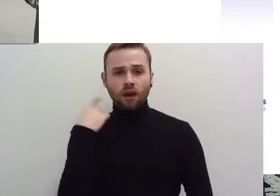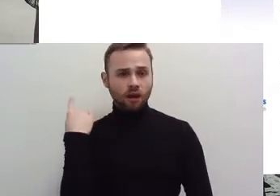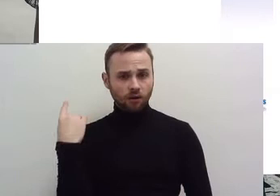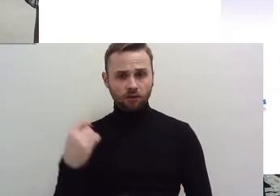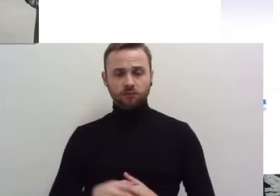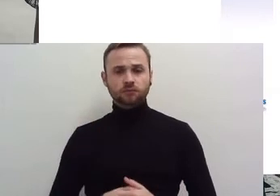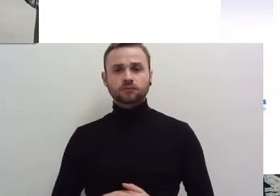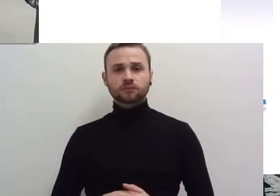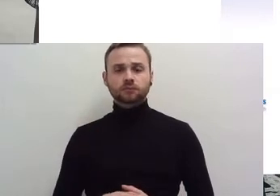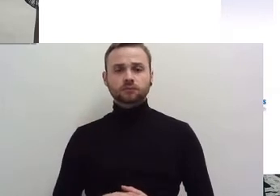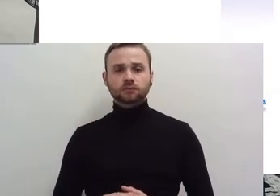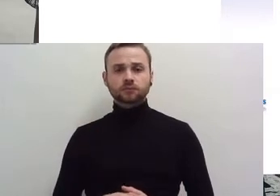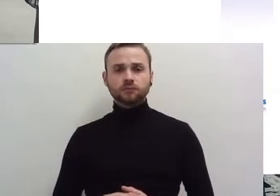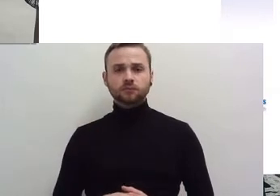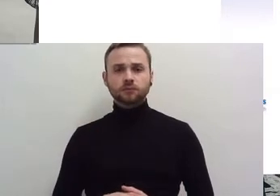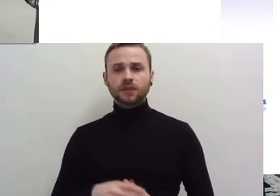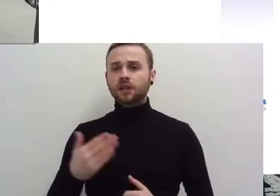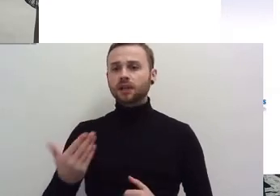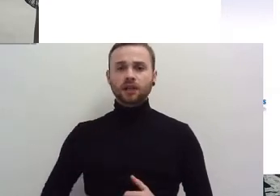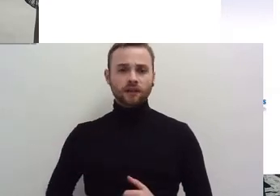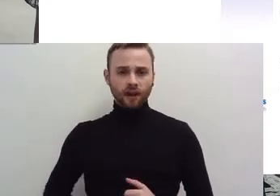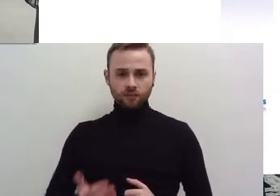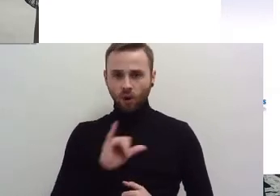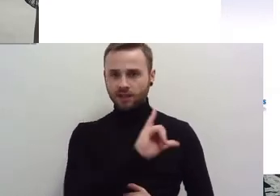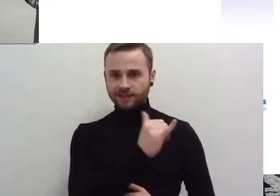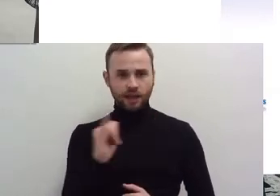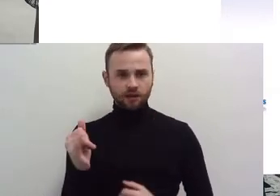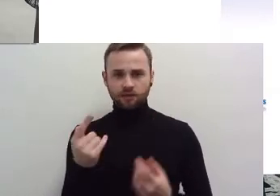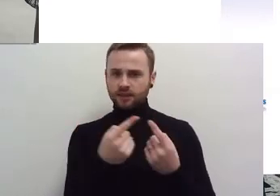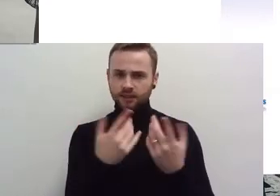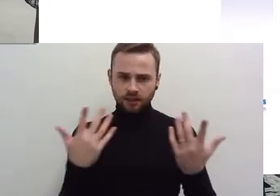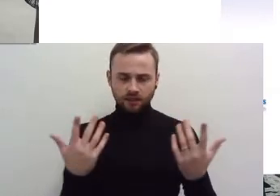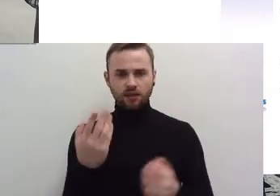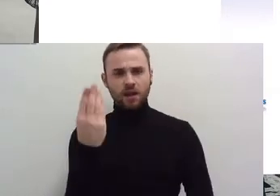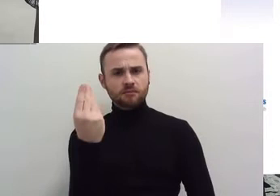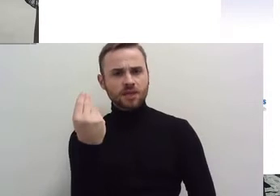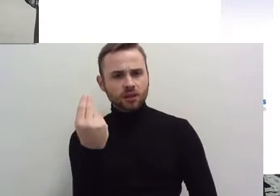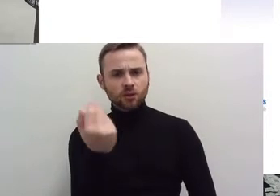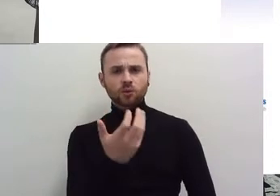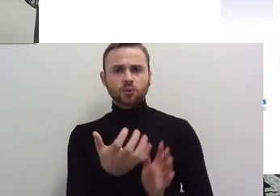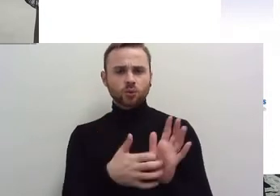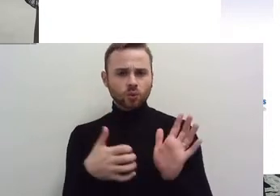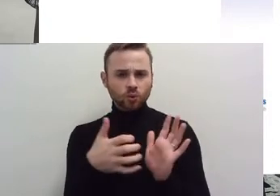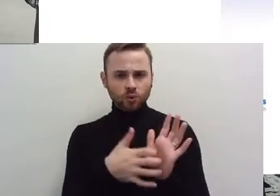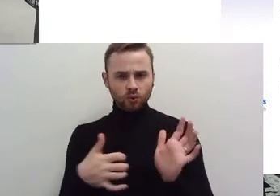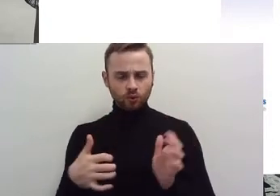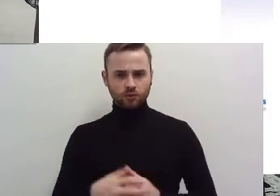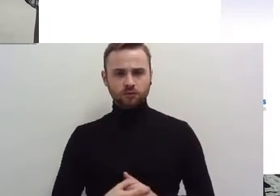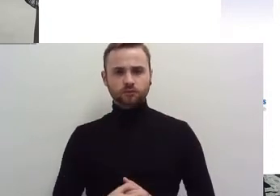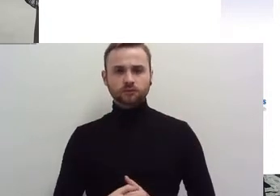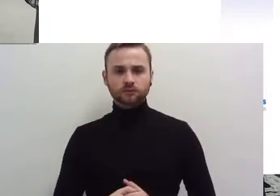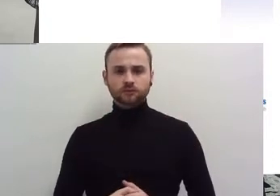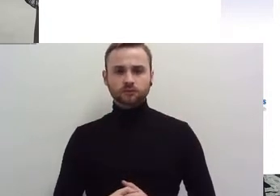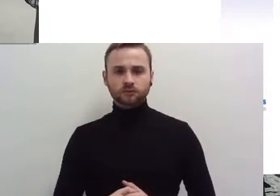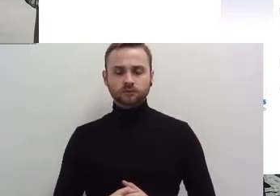of funding and resources. We also found that all of the countries except for Iceland have